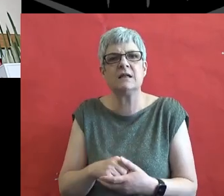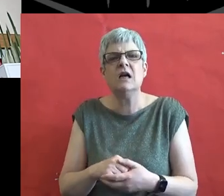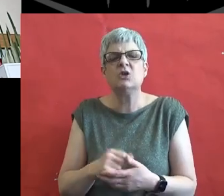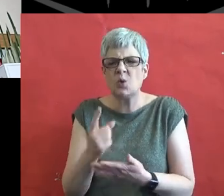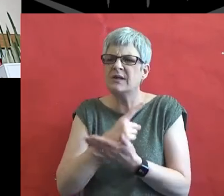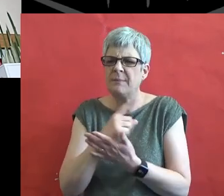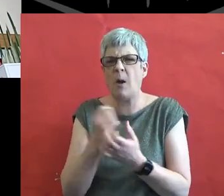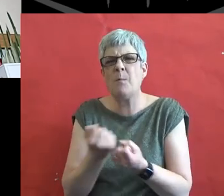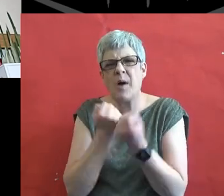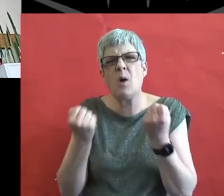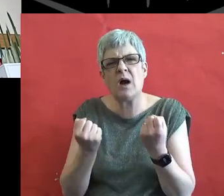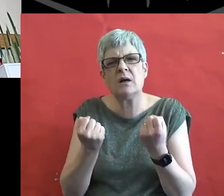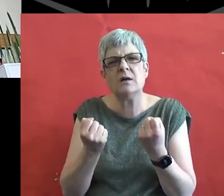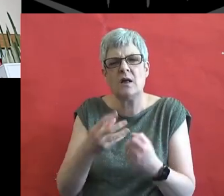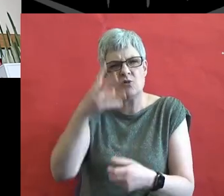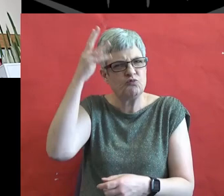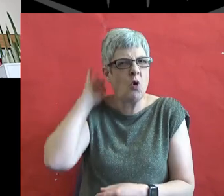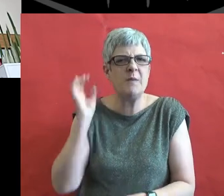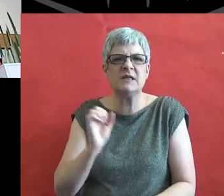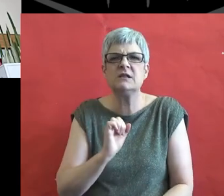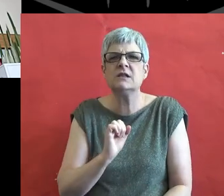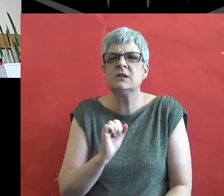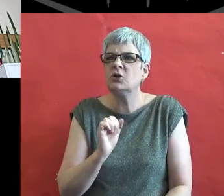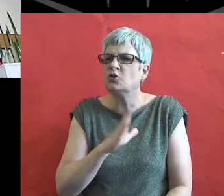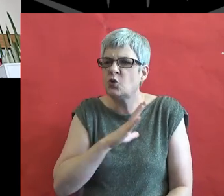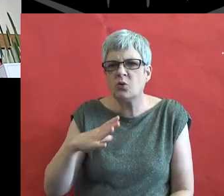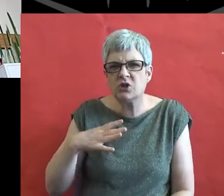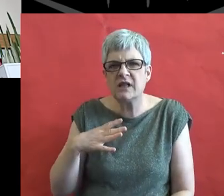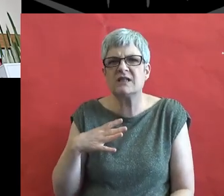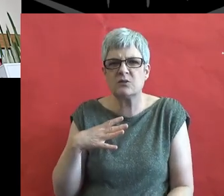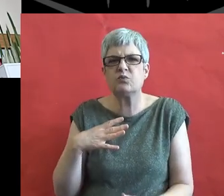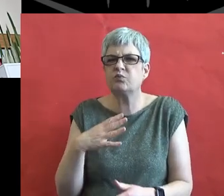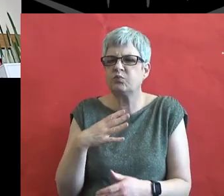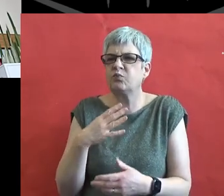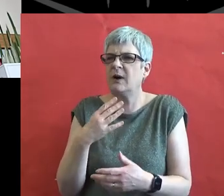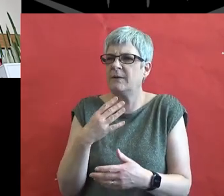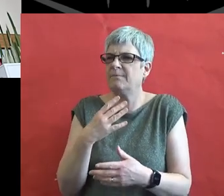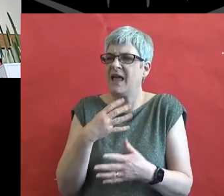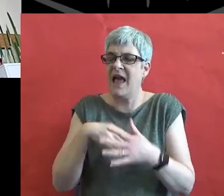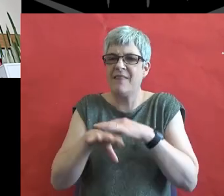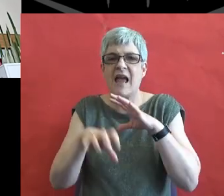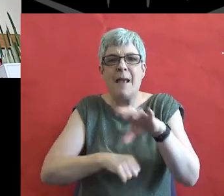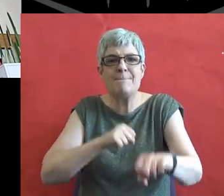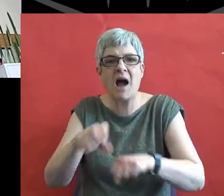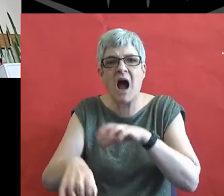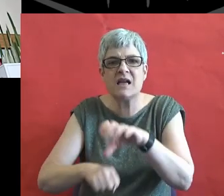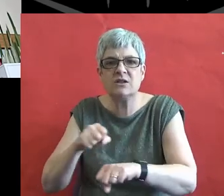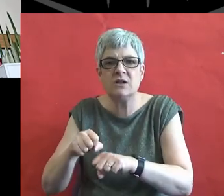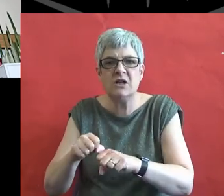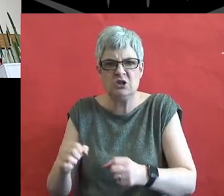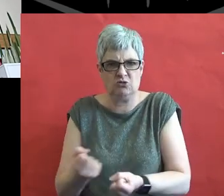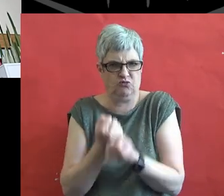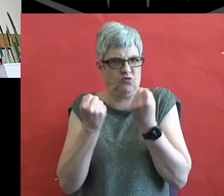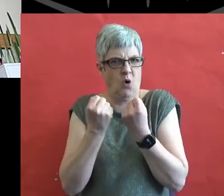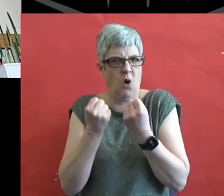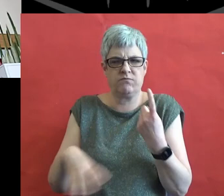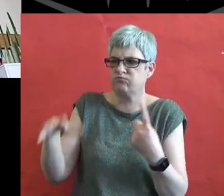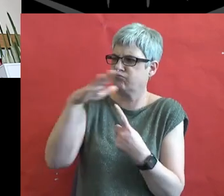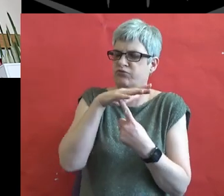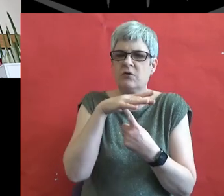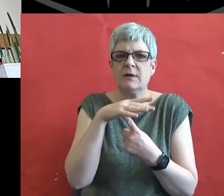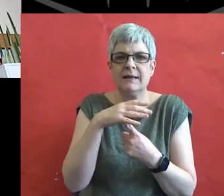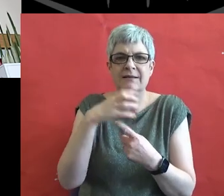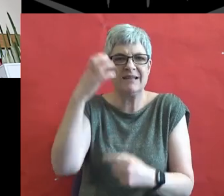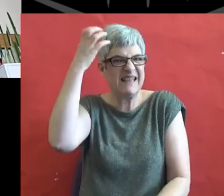it? The Roman soldiers were only used to a way of being in the empire where the strong dominated. Kings